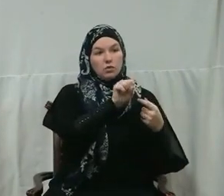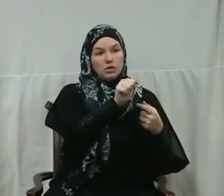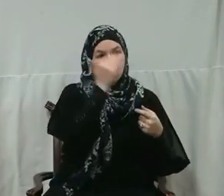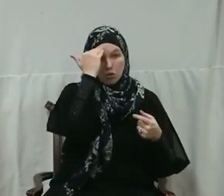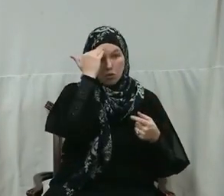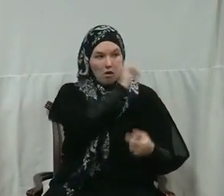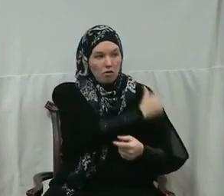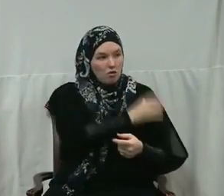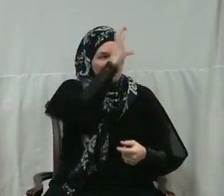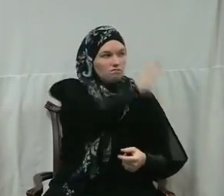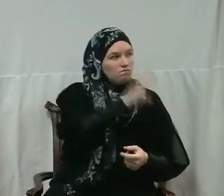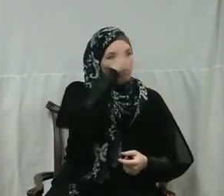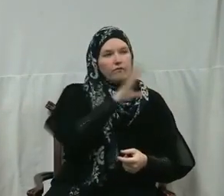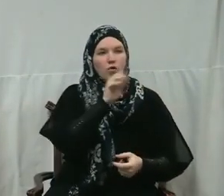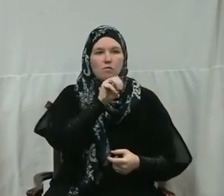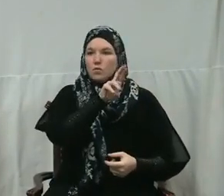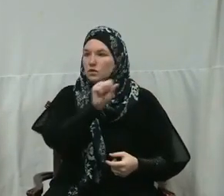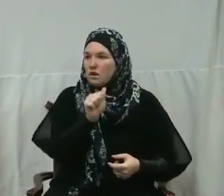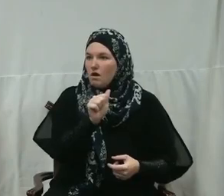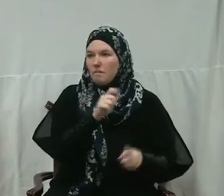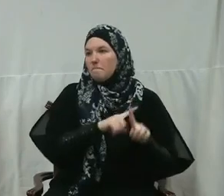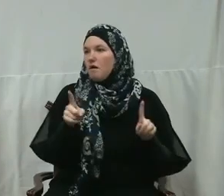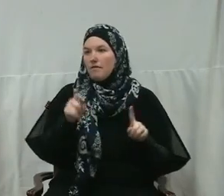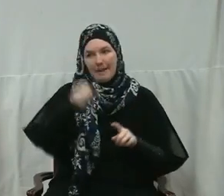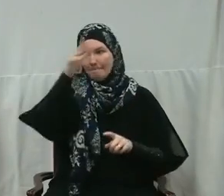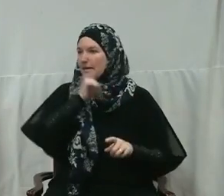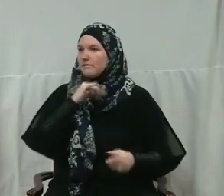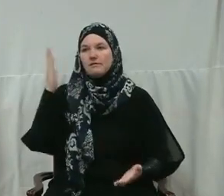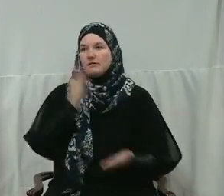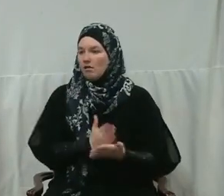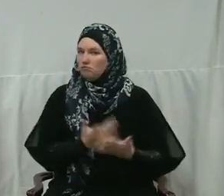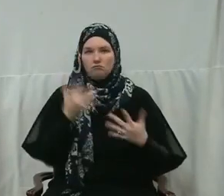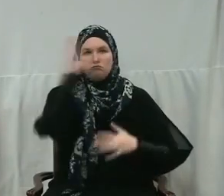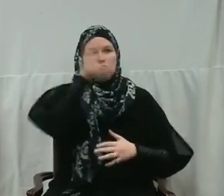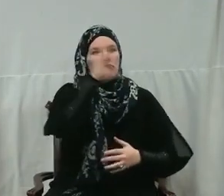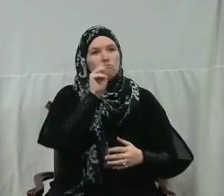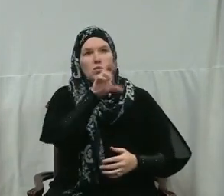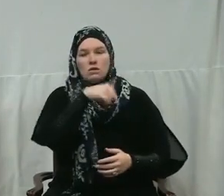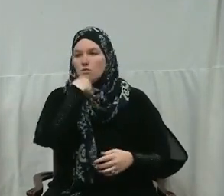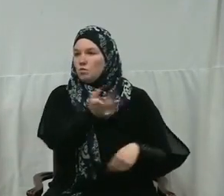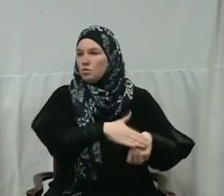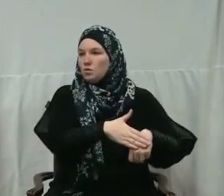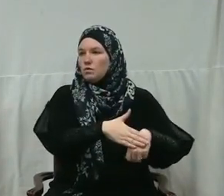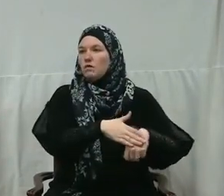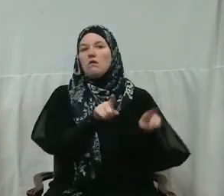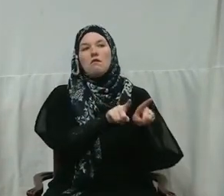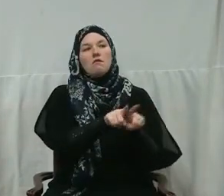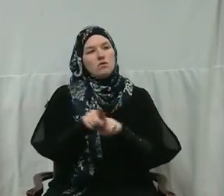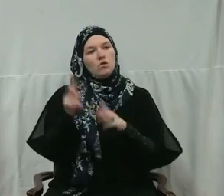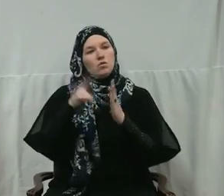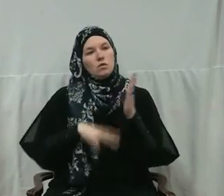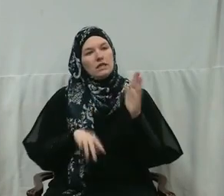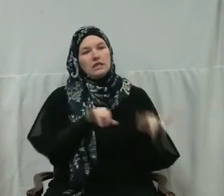authority. But that did not stop him from speaking his mind. We also read the same in